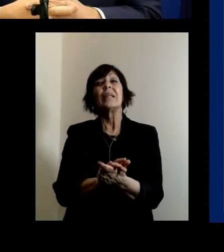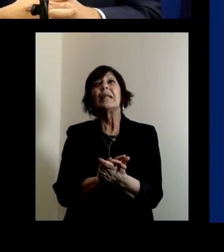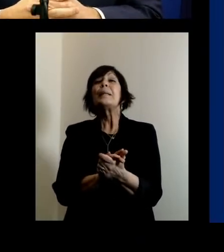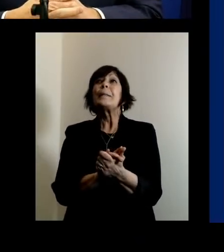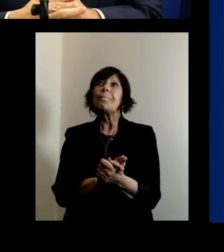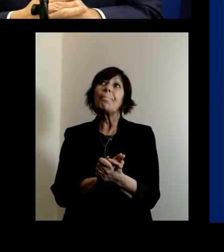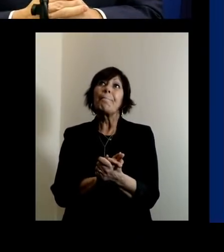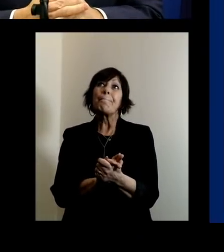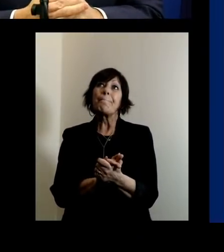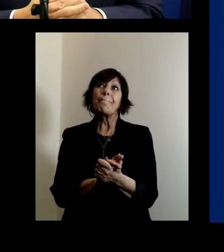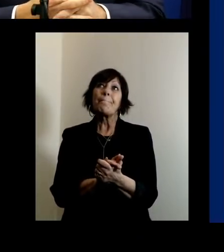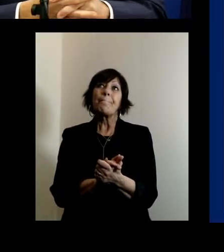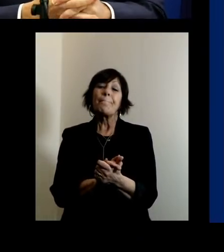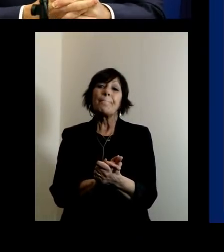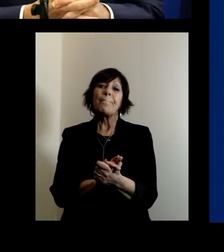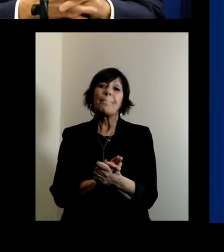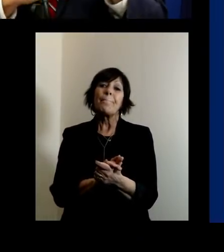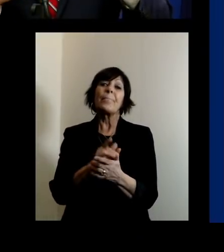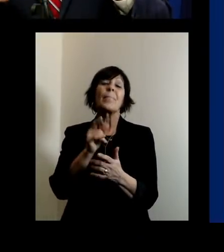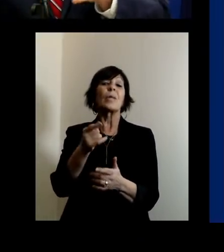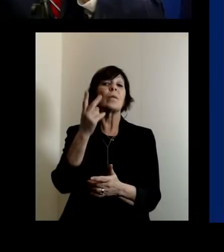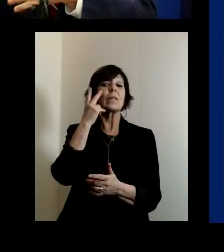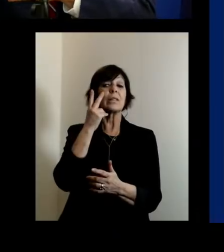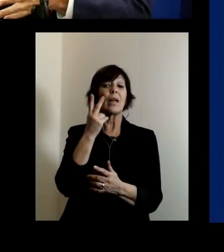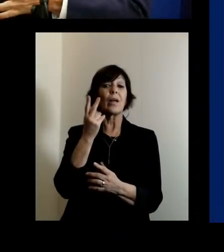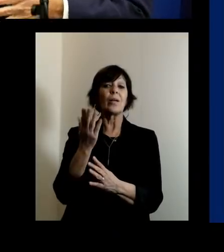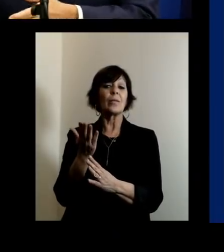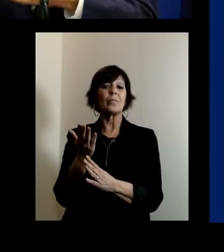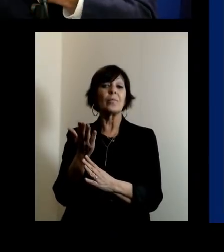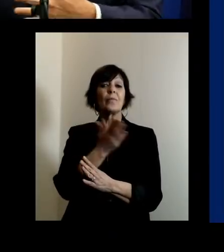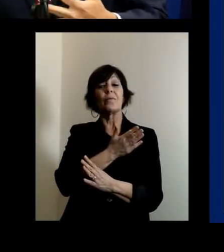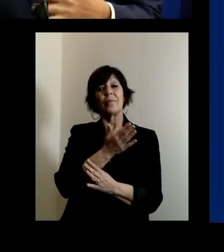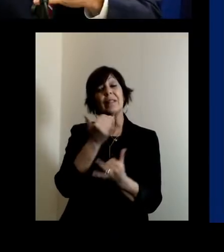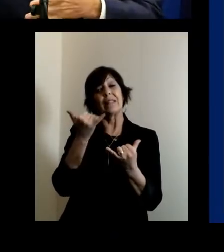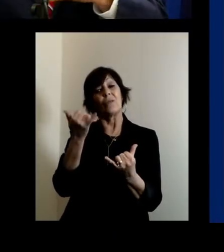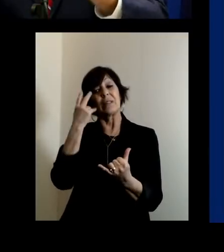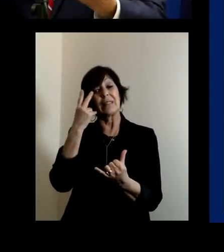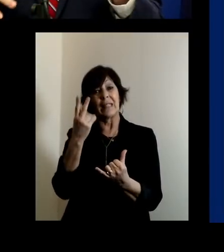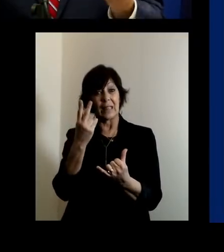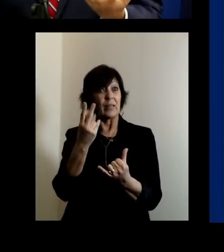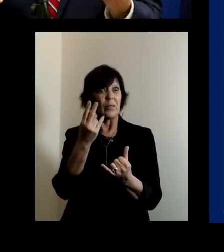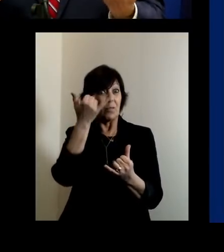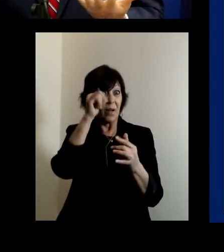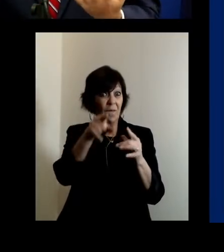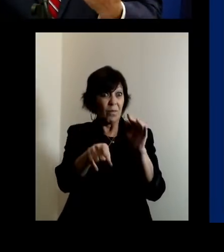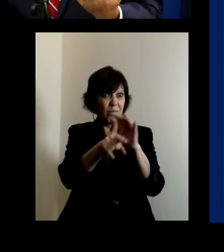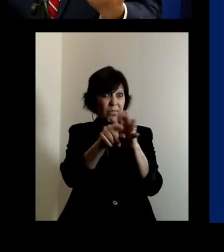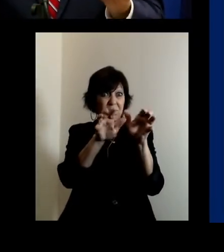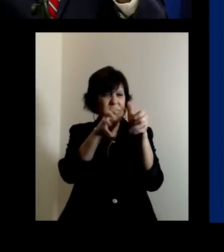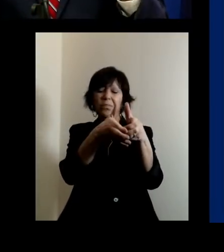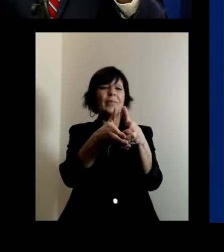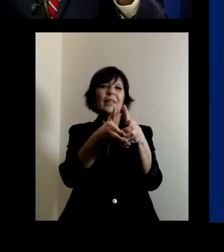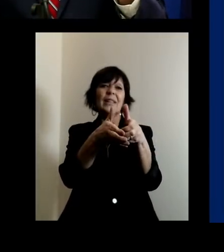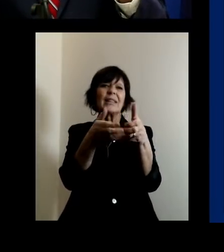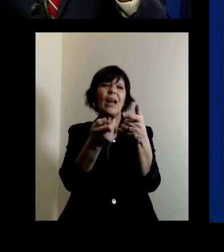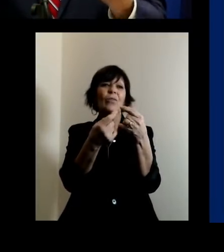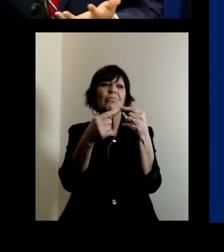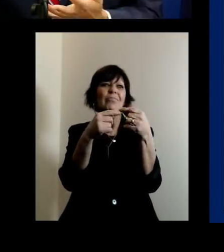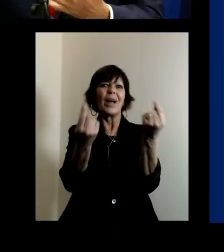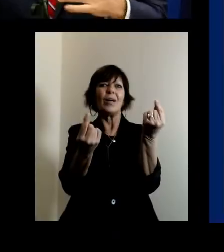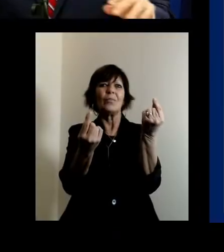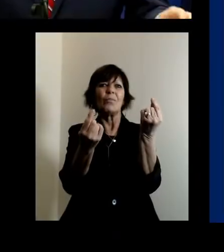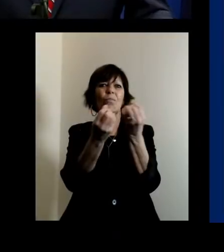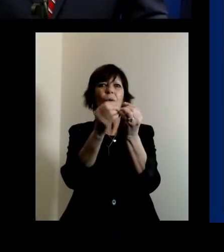So as we saw early on, we were seeing a lot of new cases coming from the city of Buffalo. Now it's kind of reversed, where we're seeing